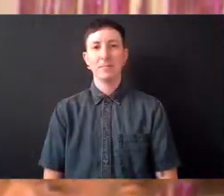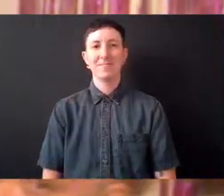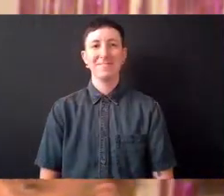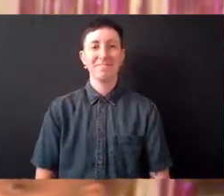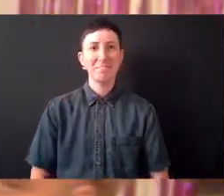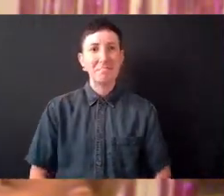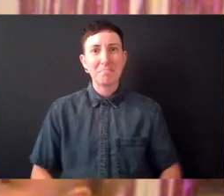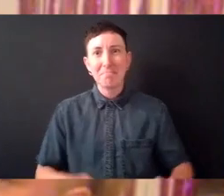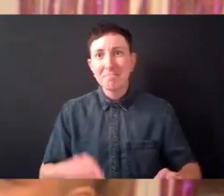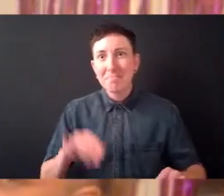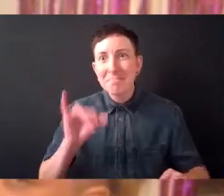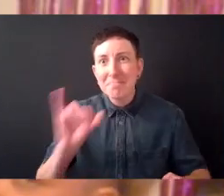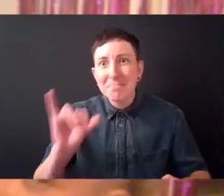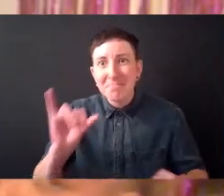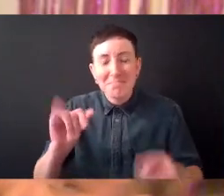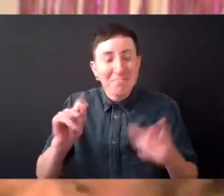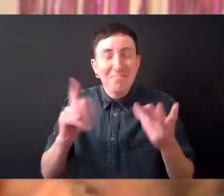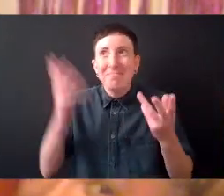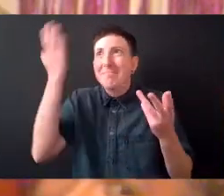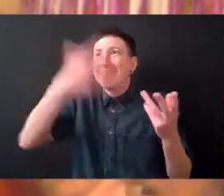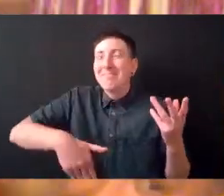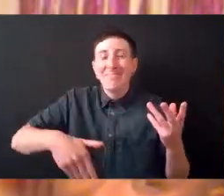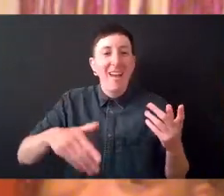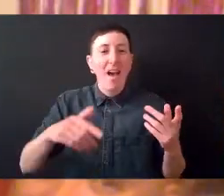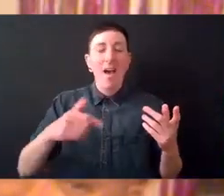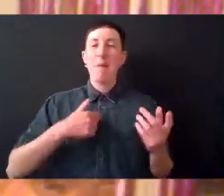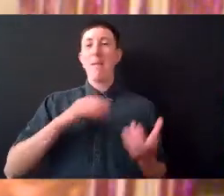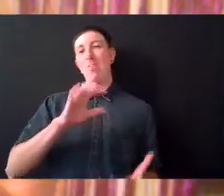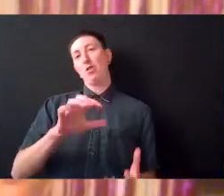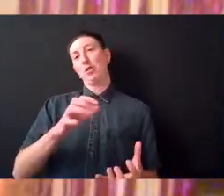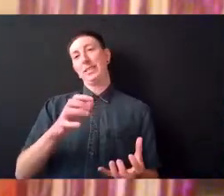Oh, I didn't see you there. I'm just doing my laundry. Don't mind me.